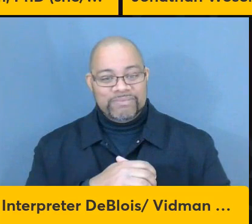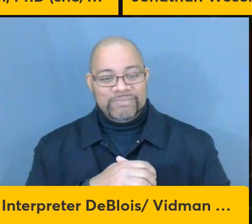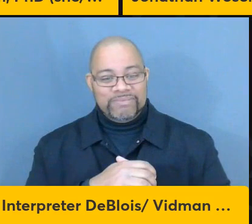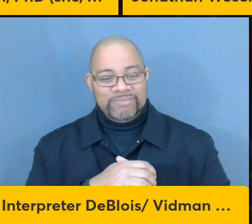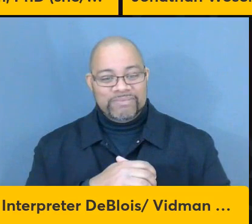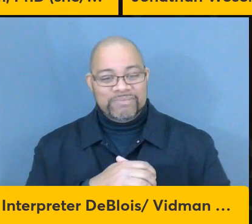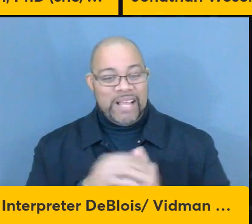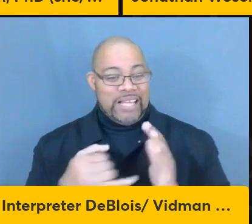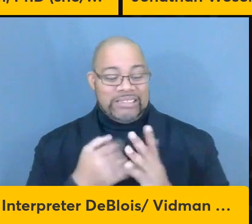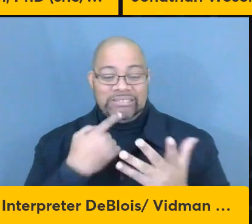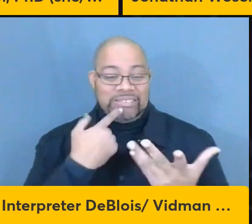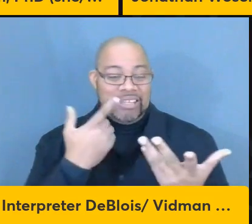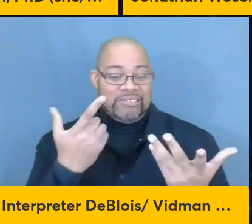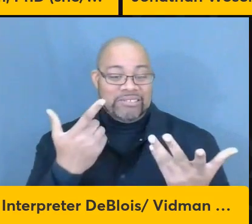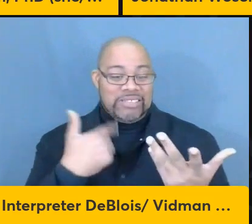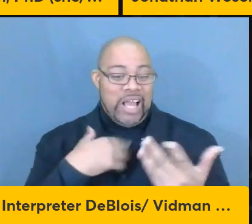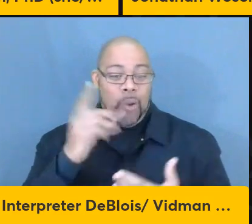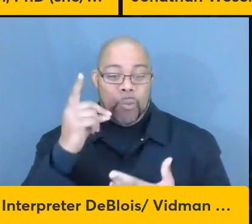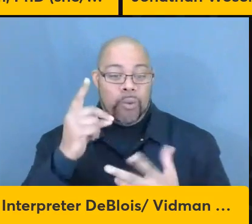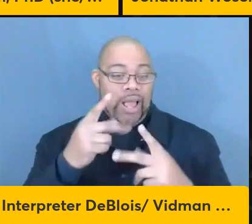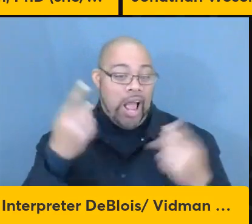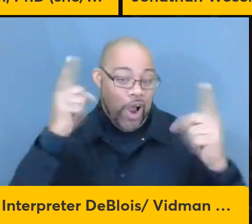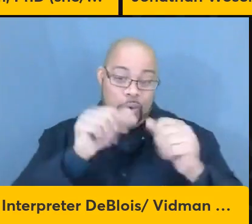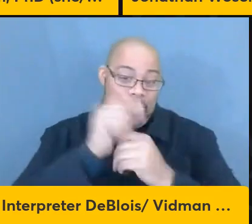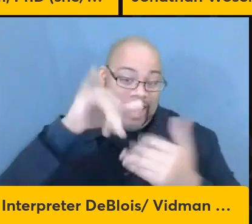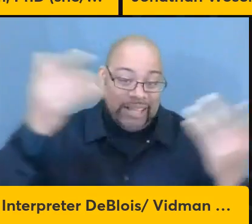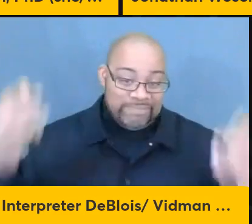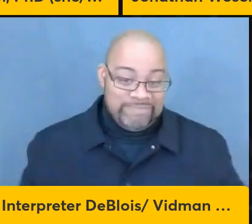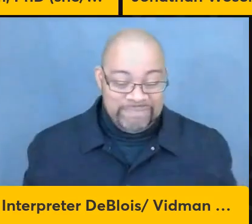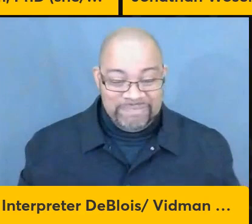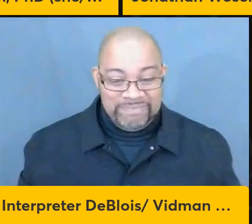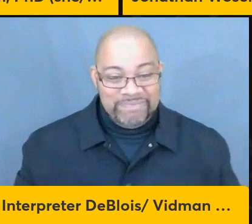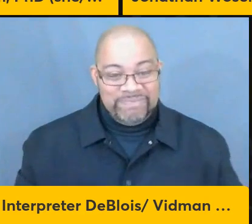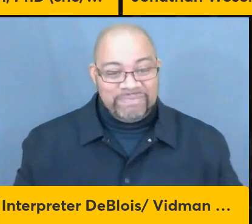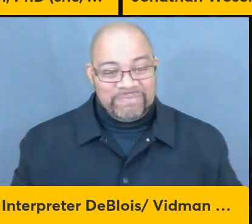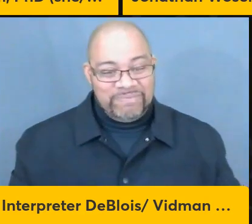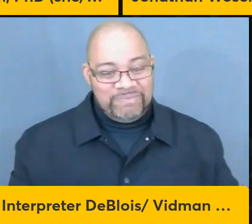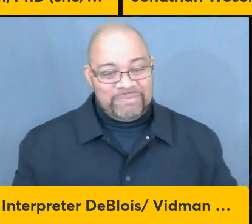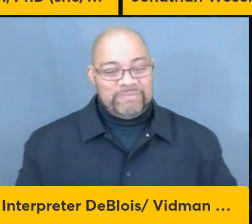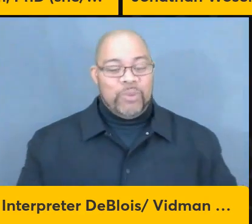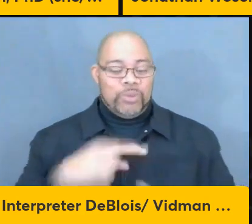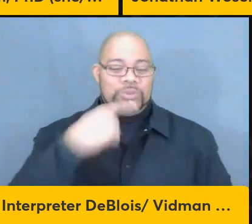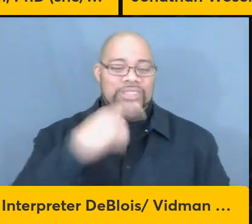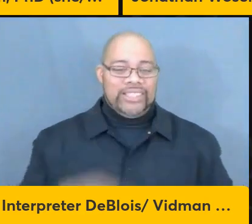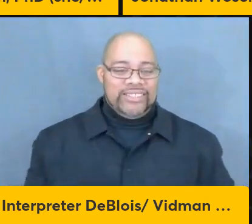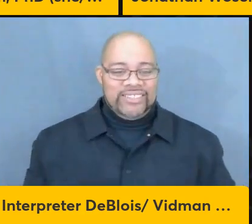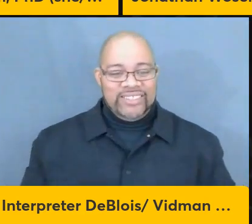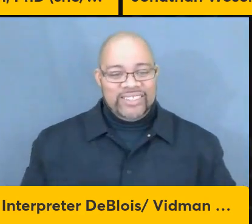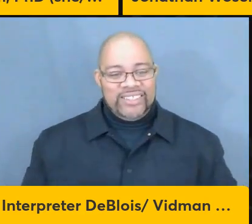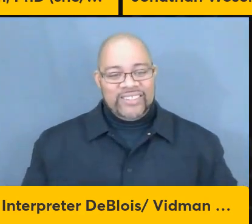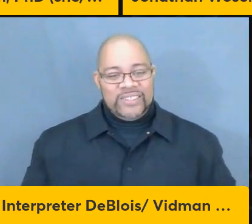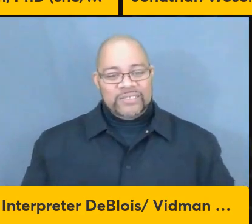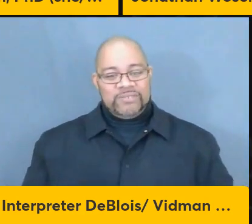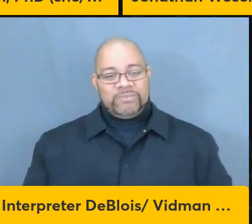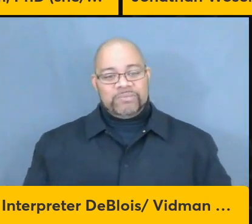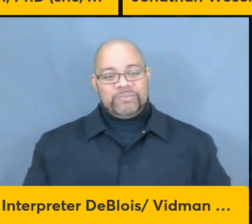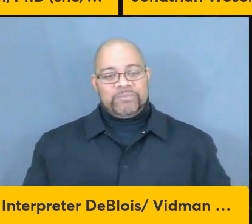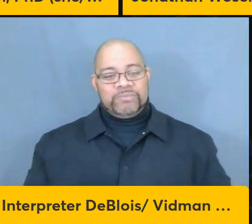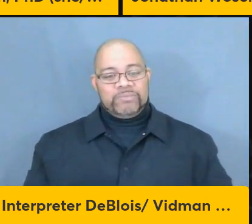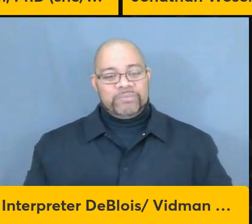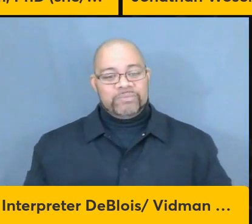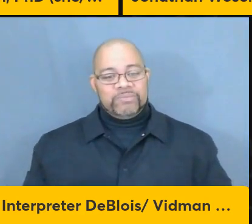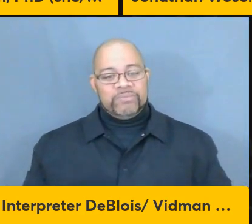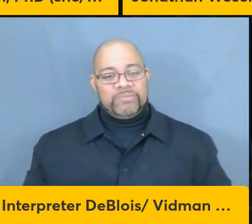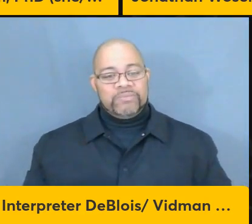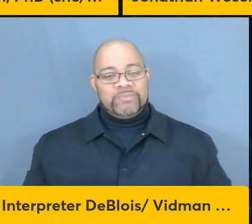No, I would just say I would very much agree with what the Chum is saying. Yeah. Oh,